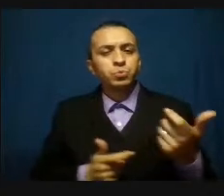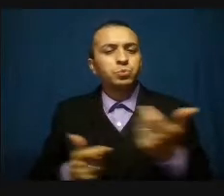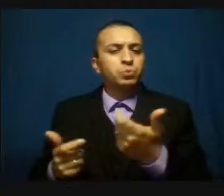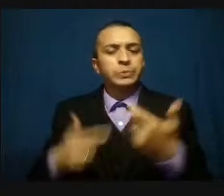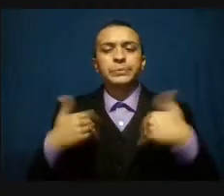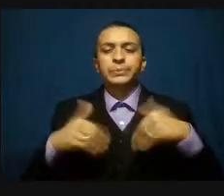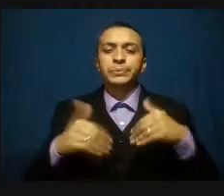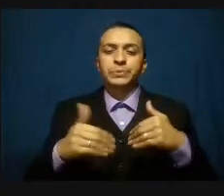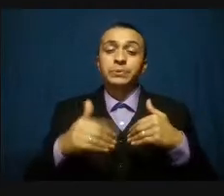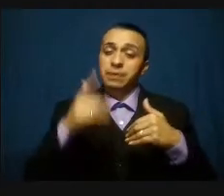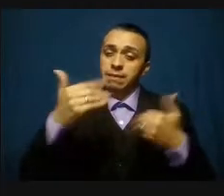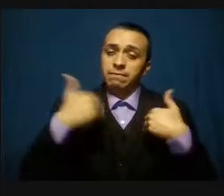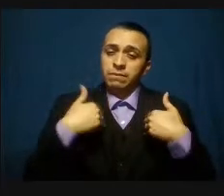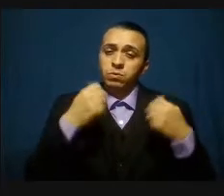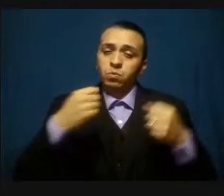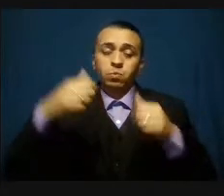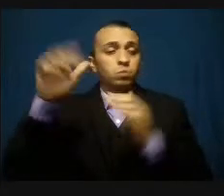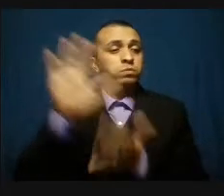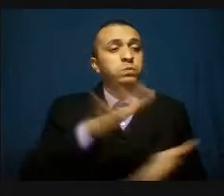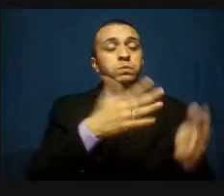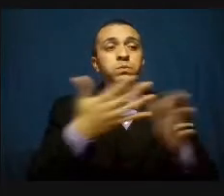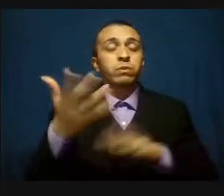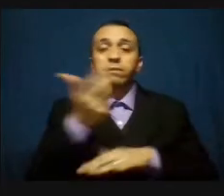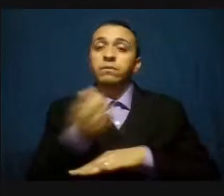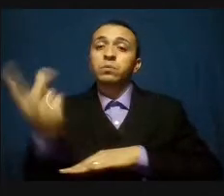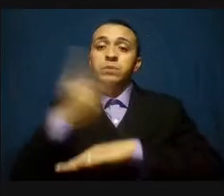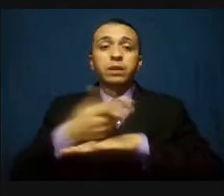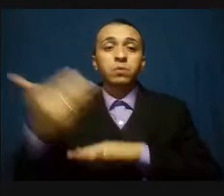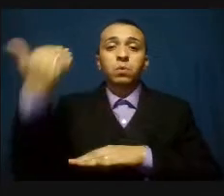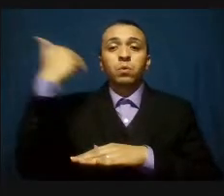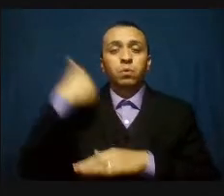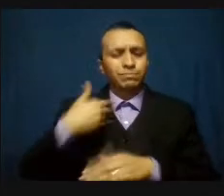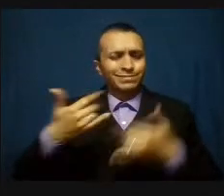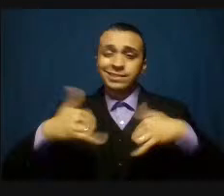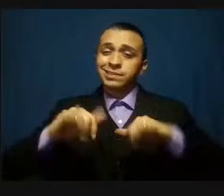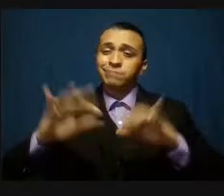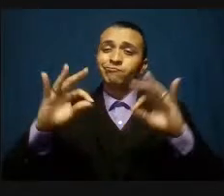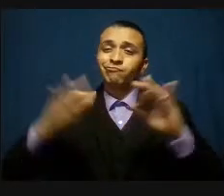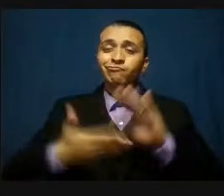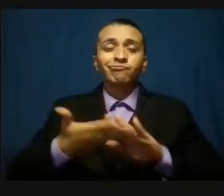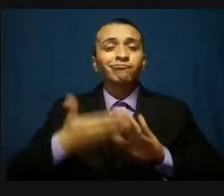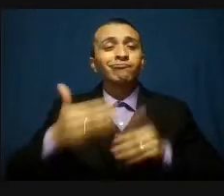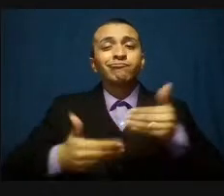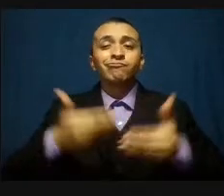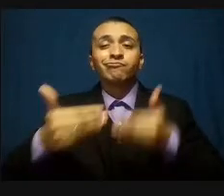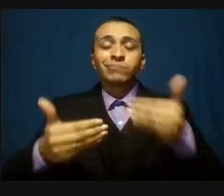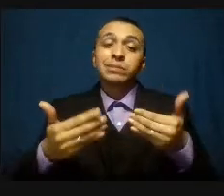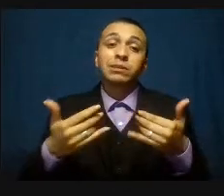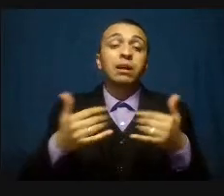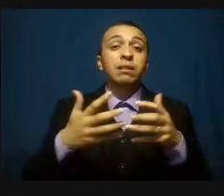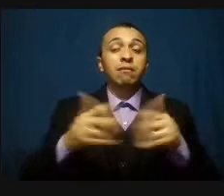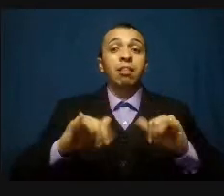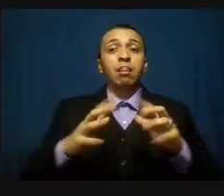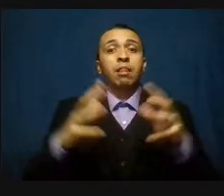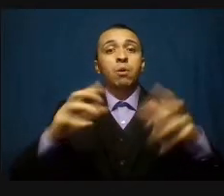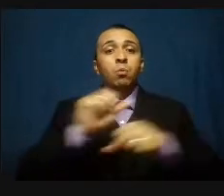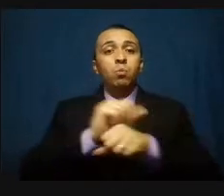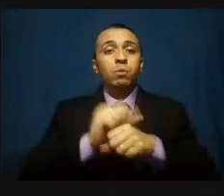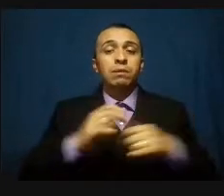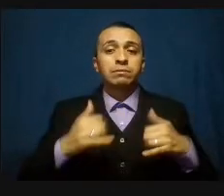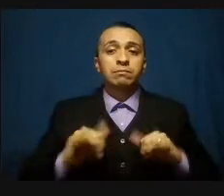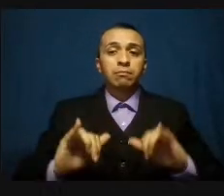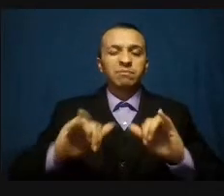through the winds that we had a couple days ago, doing very well in there. Significant amount of work still being done in there and has been